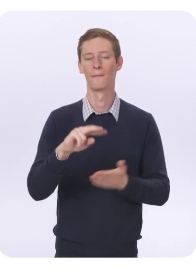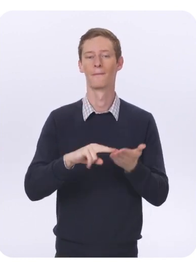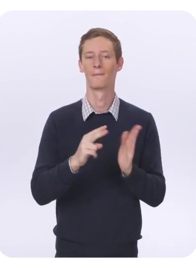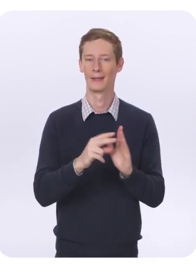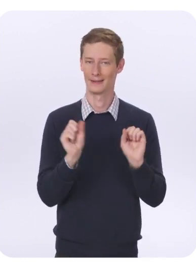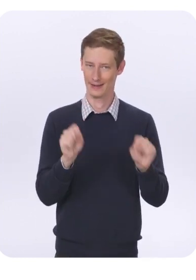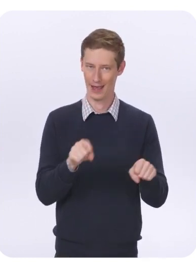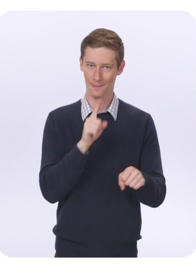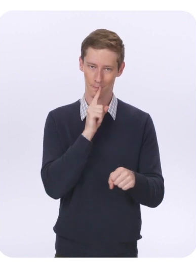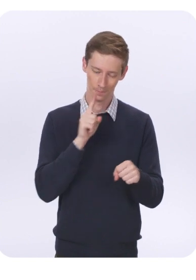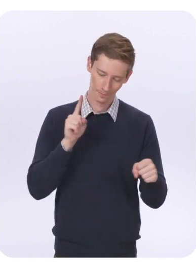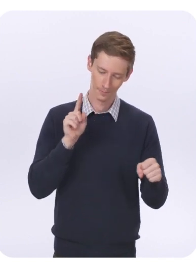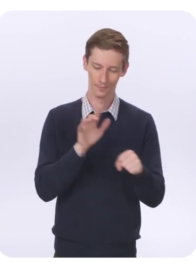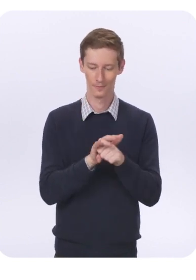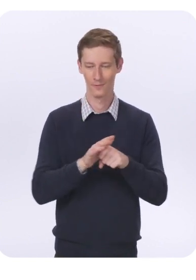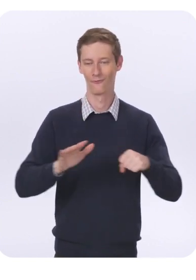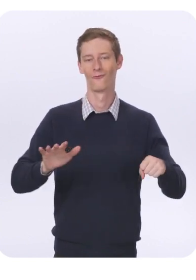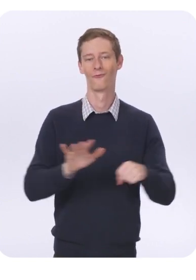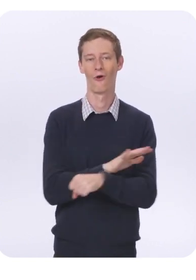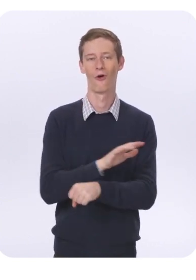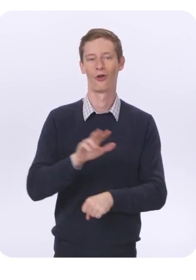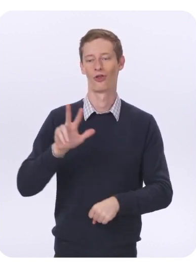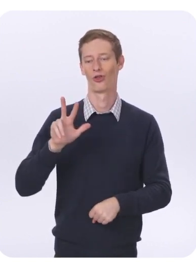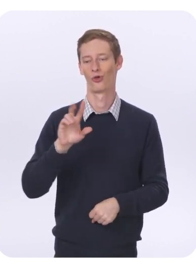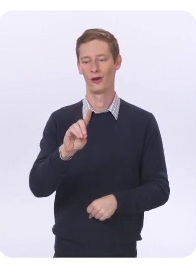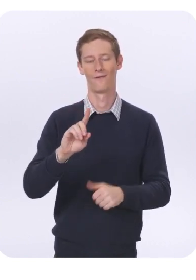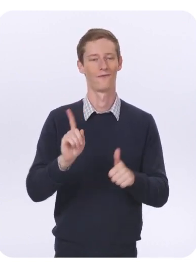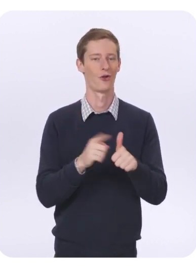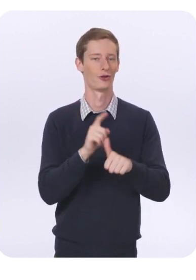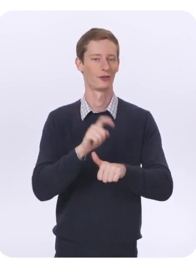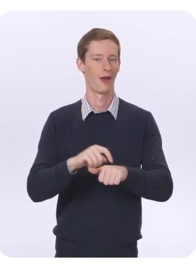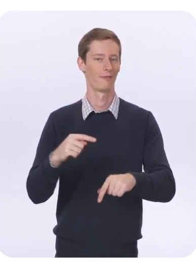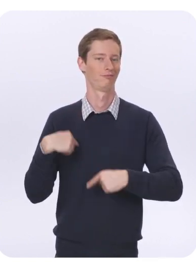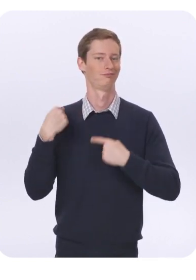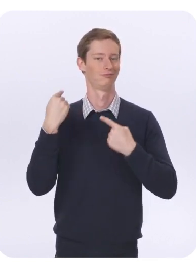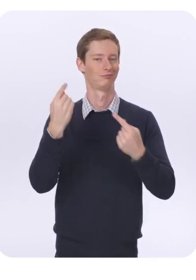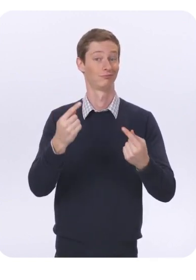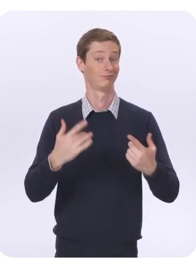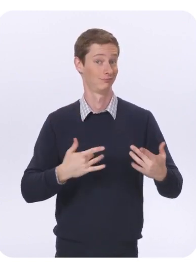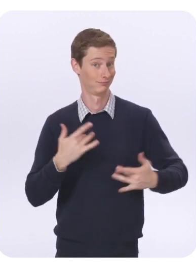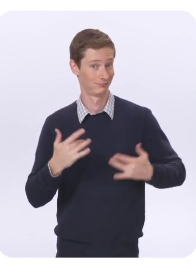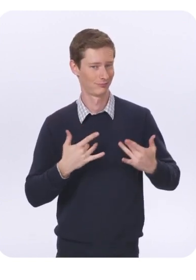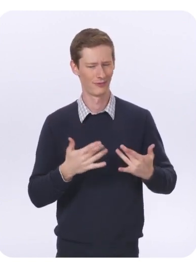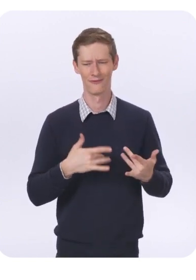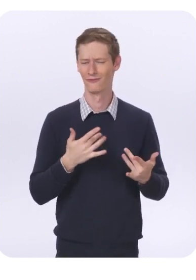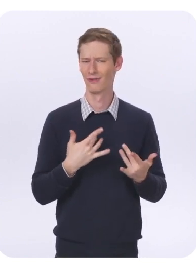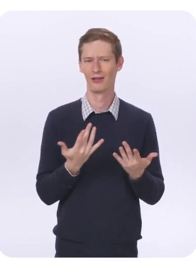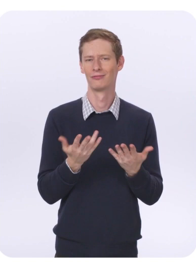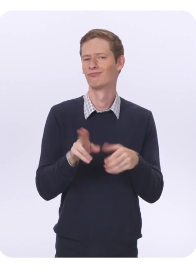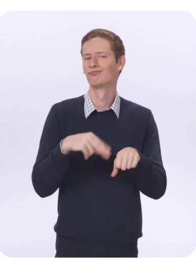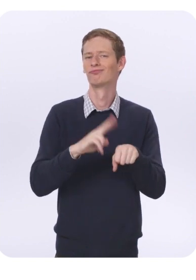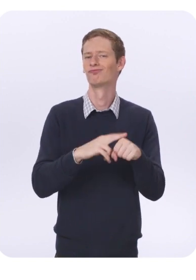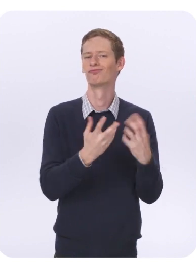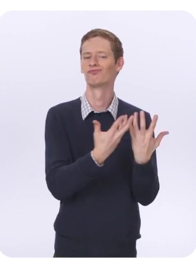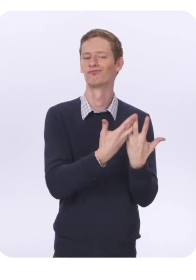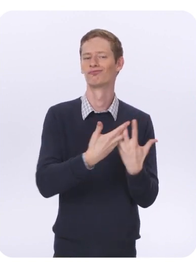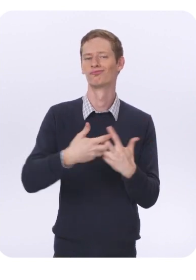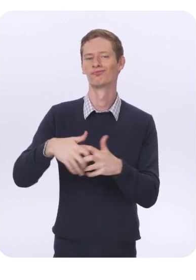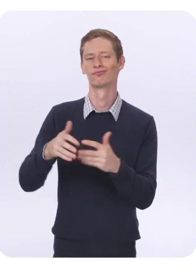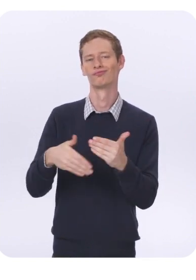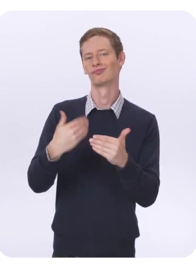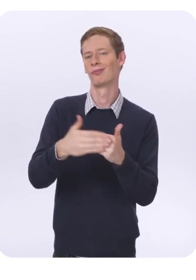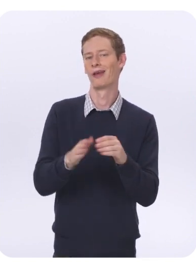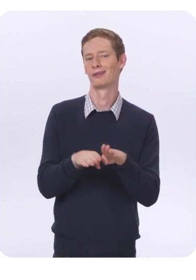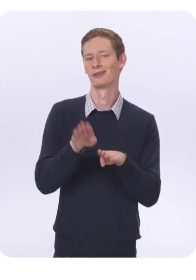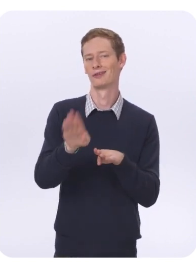first time, which was super exciting. But it also felt like a rather organic next step for us that is bringing our art style to a new